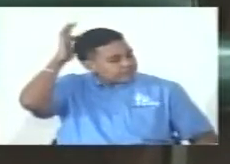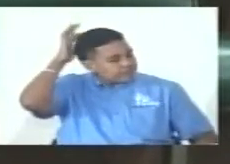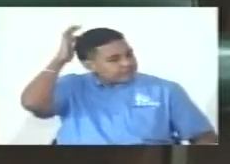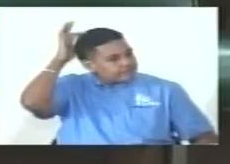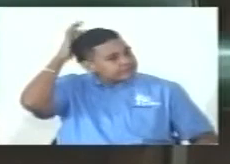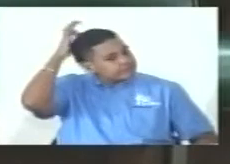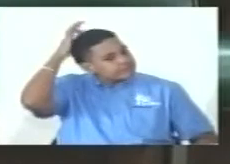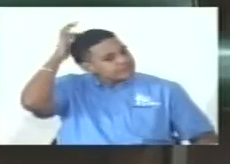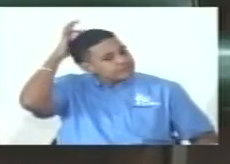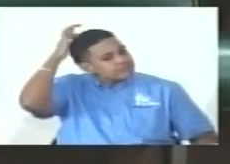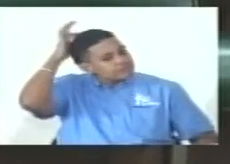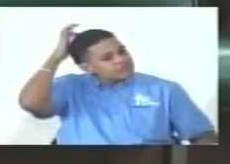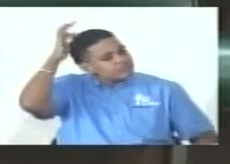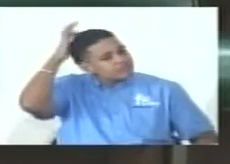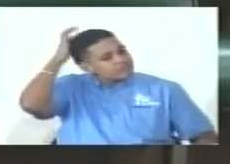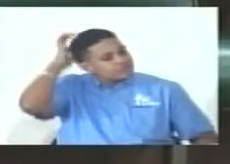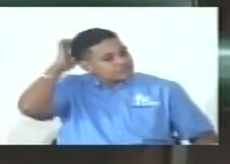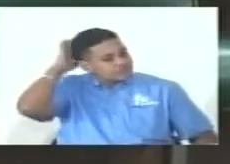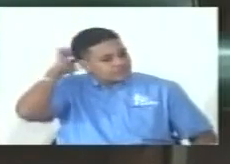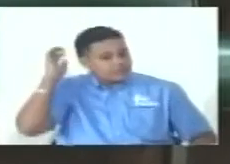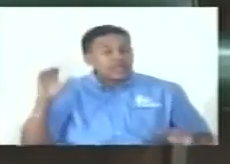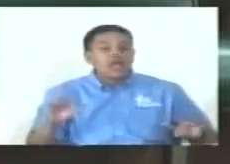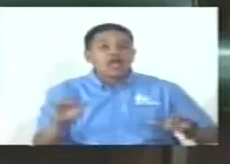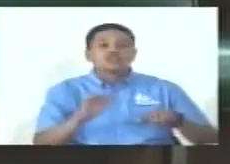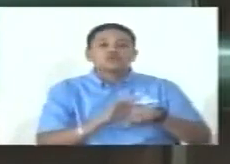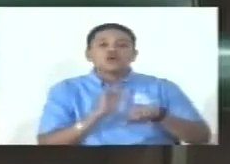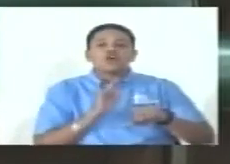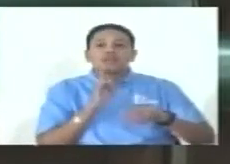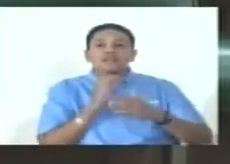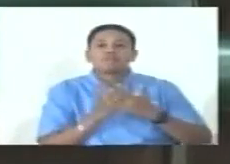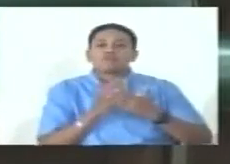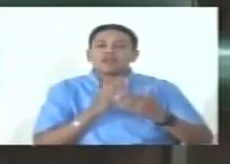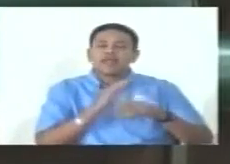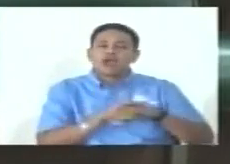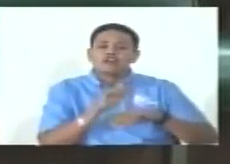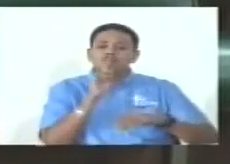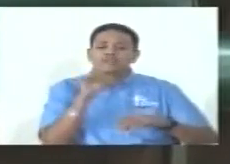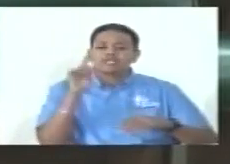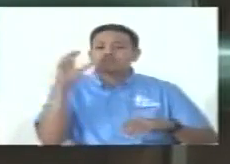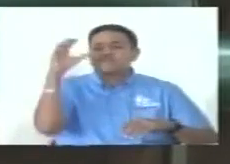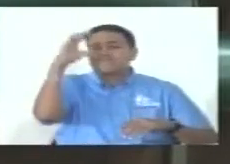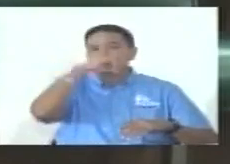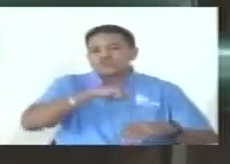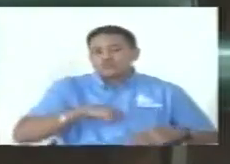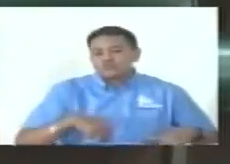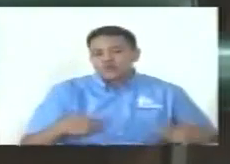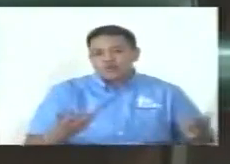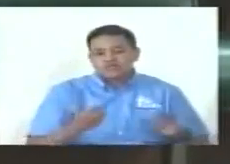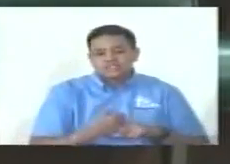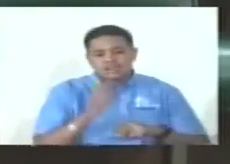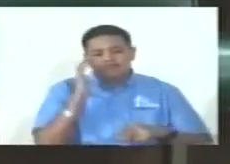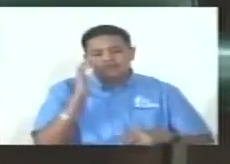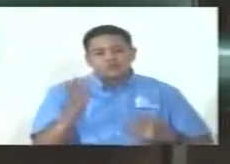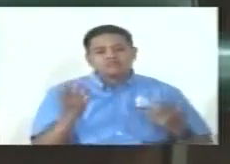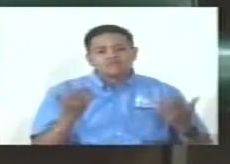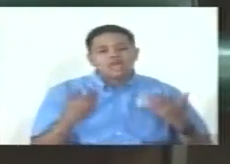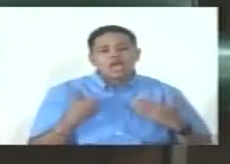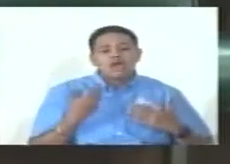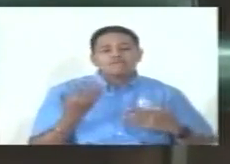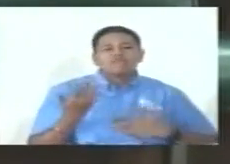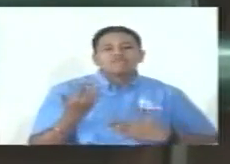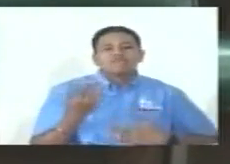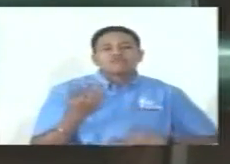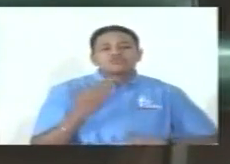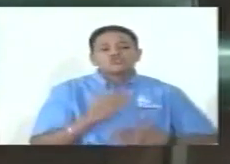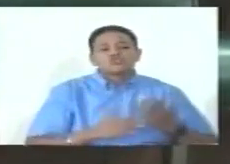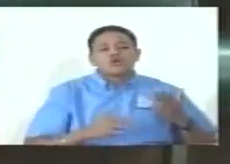was premature was predicated on a presumption that there was going to be